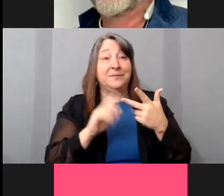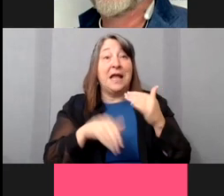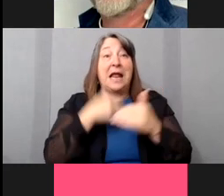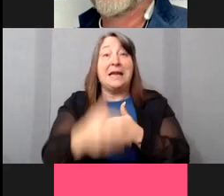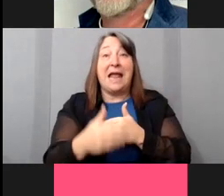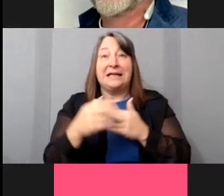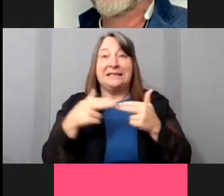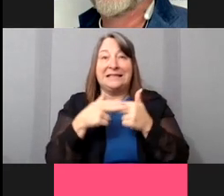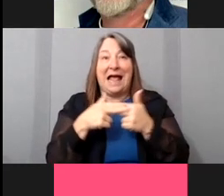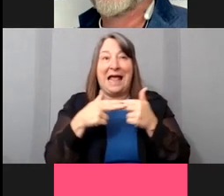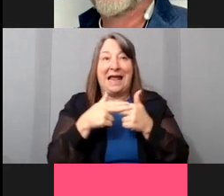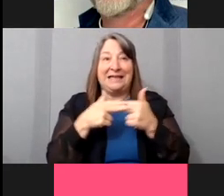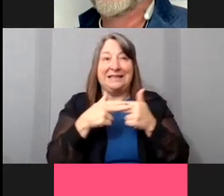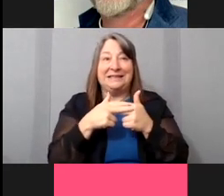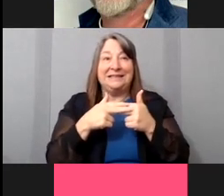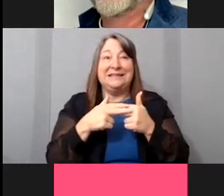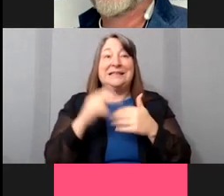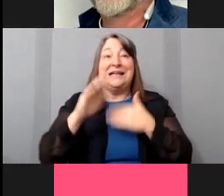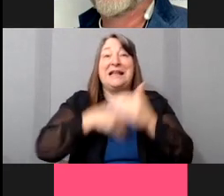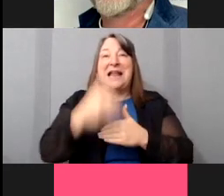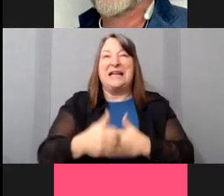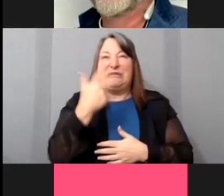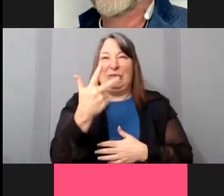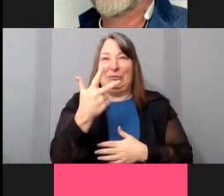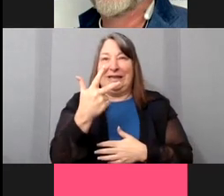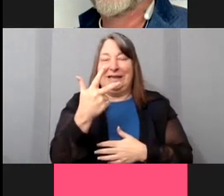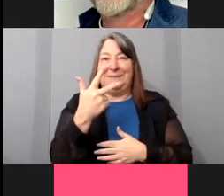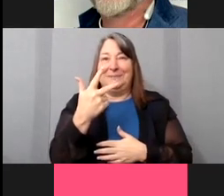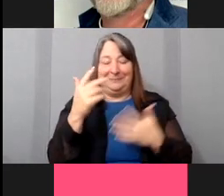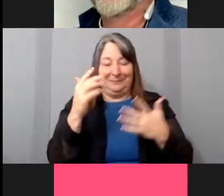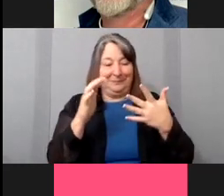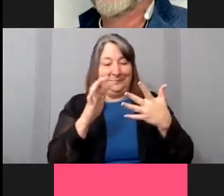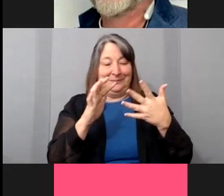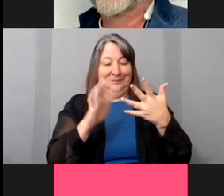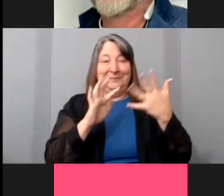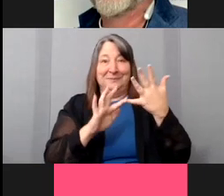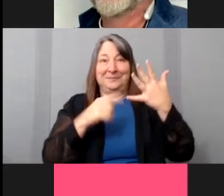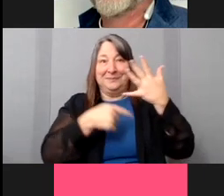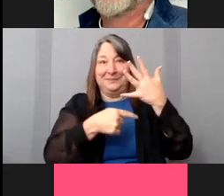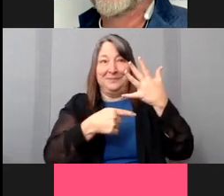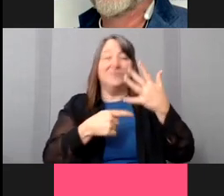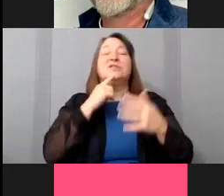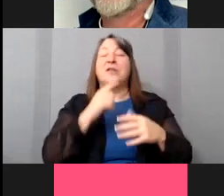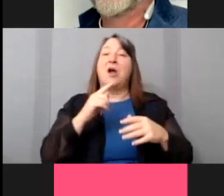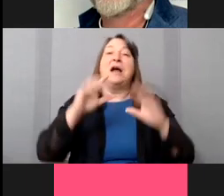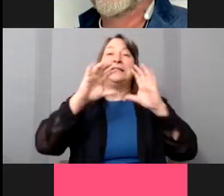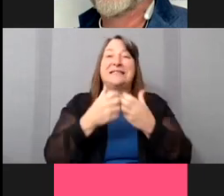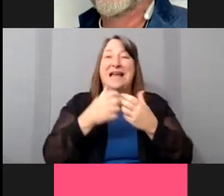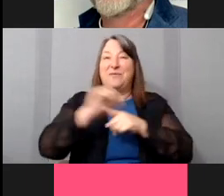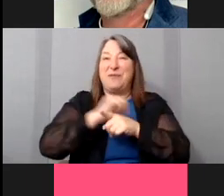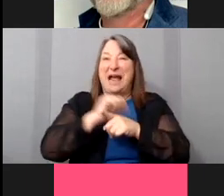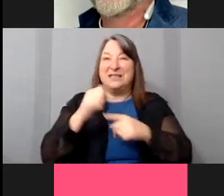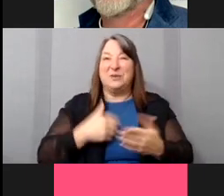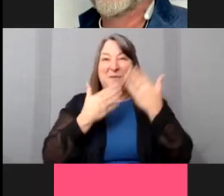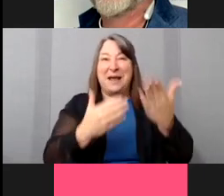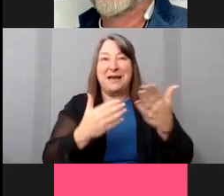I'll walk through kind of the other three standard areas. So there are a set of practices we recommend around how to make matches and how